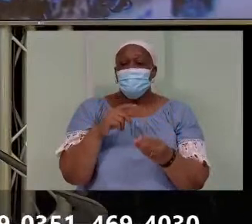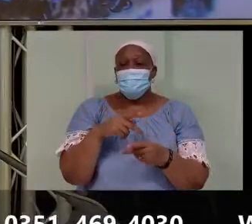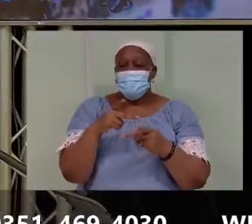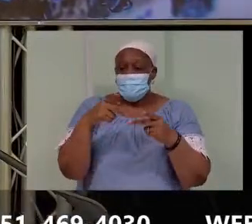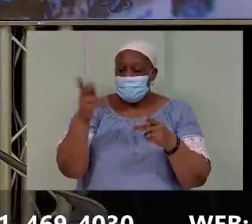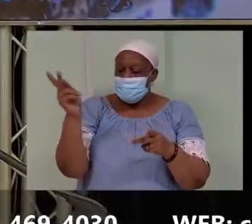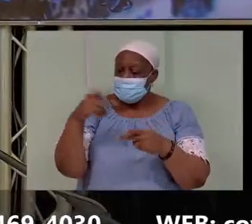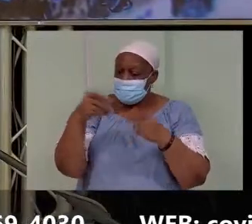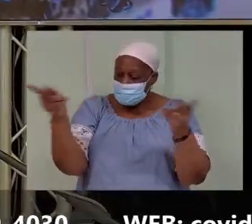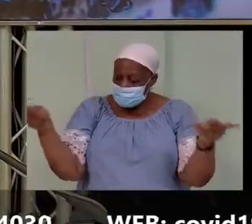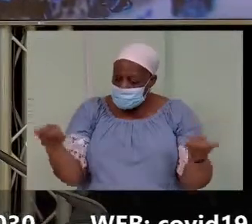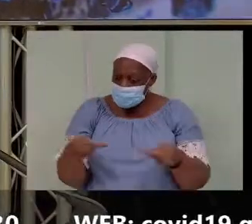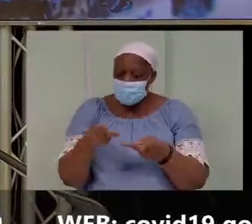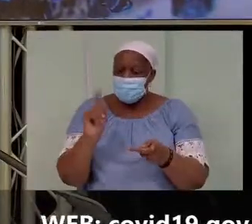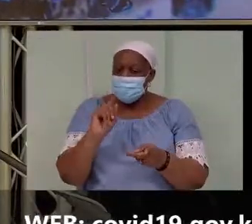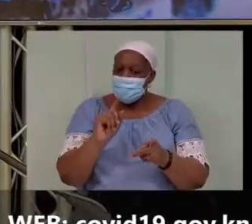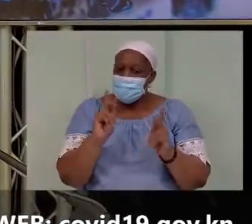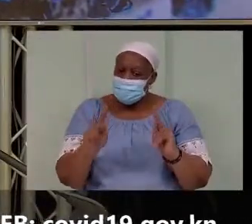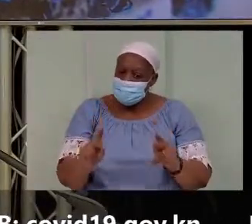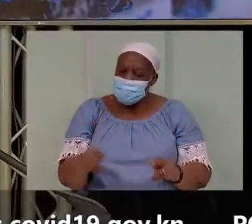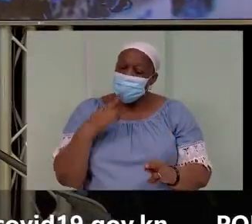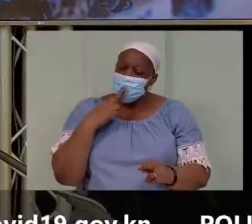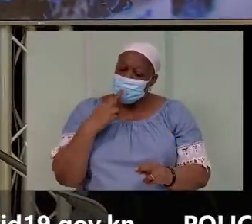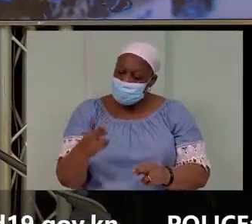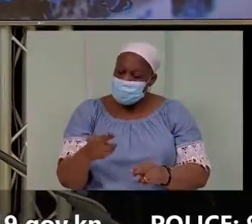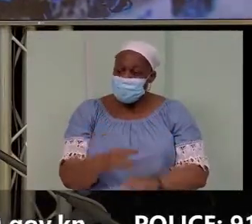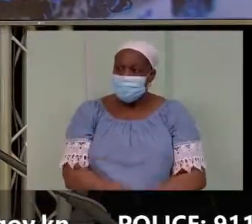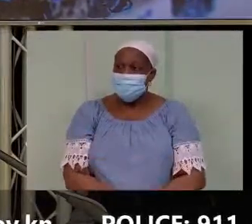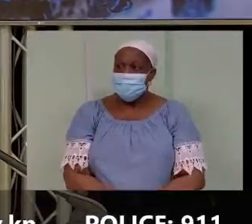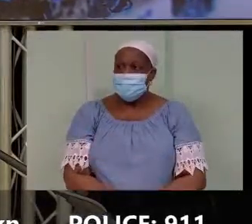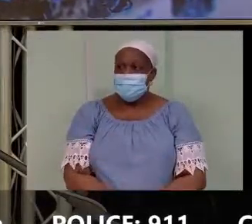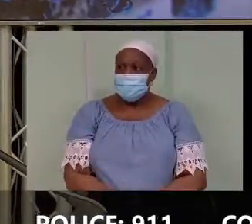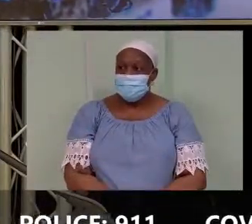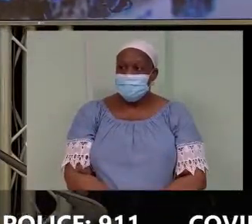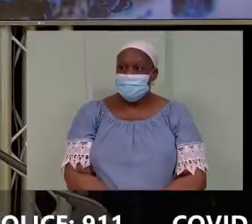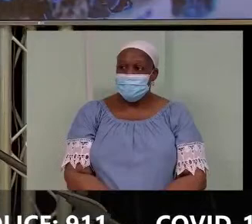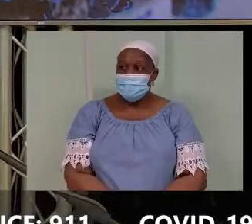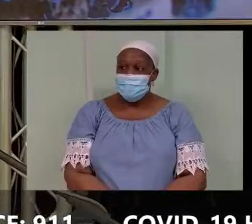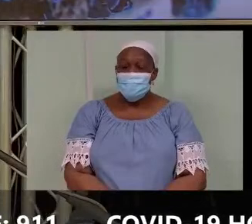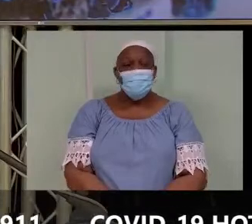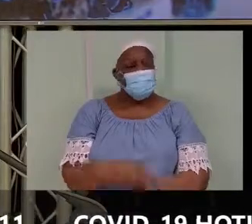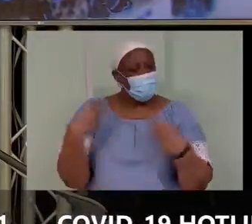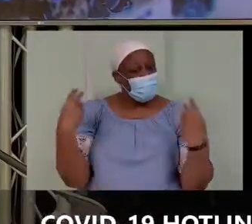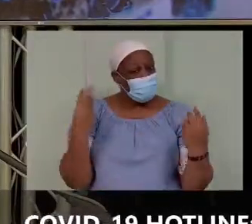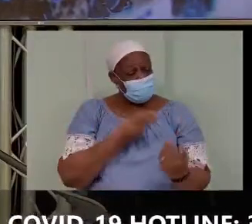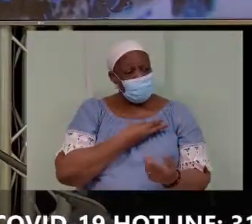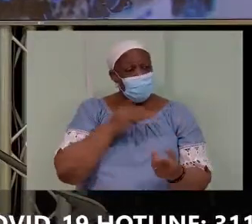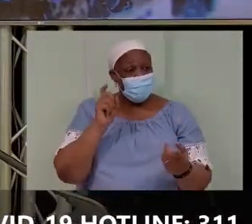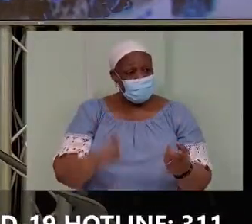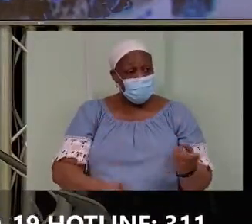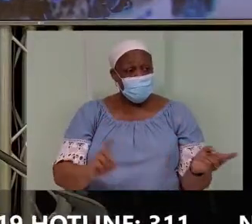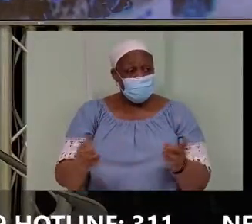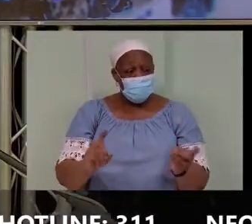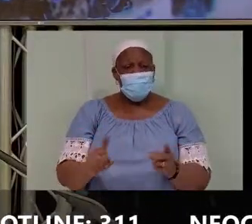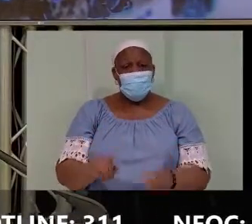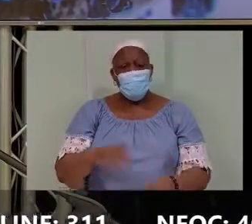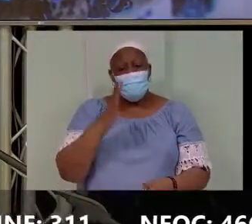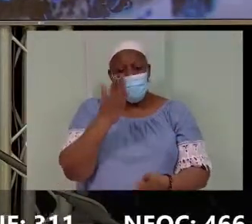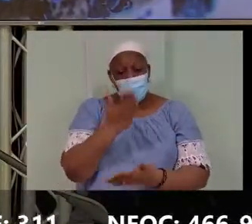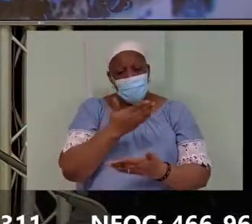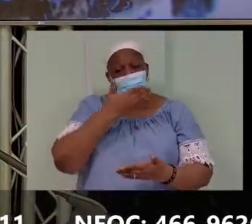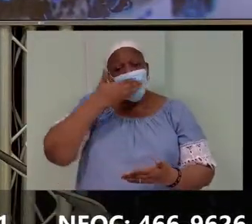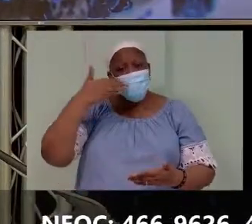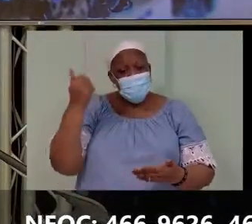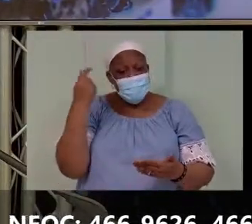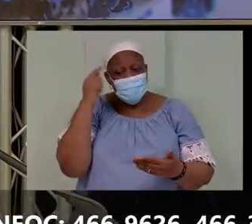places, in order to reduce the spread of the virus. Now, we have to do what is best for ourselves. Yes, there are places in the United States